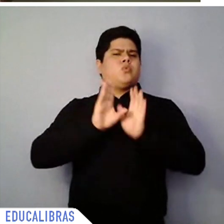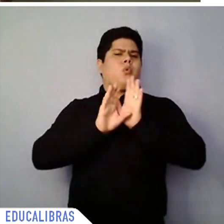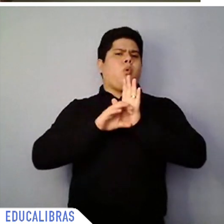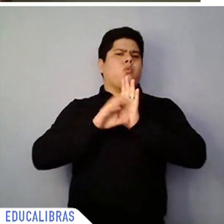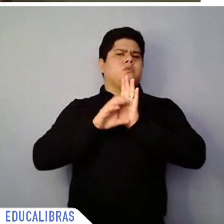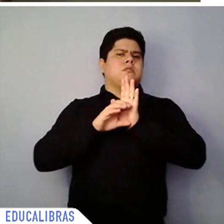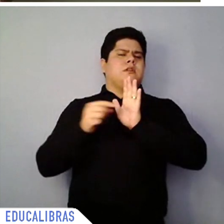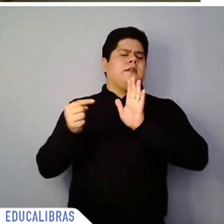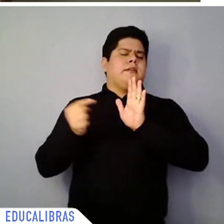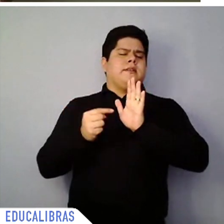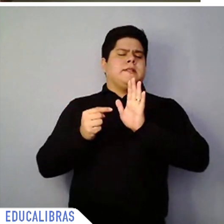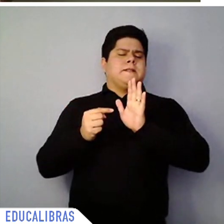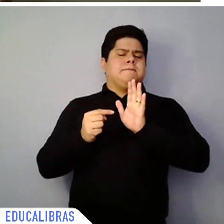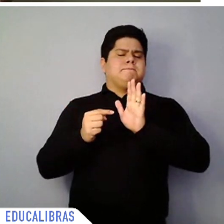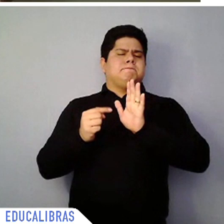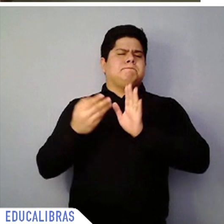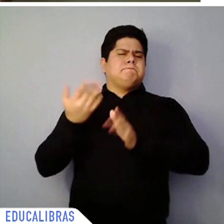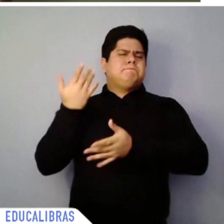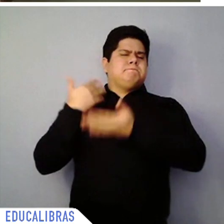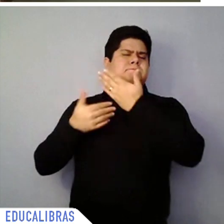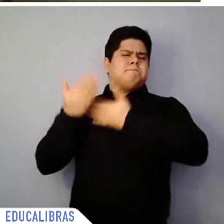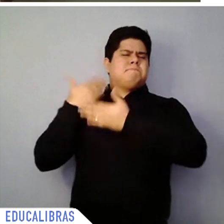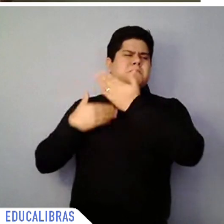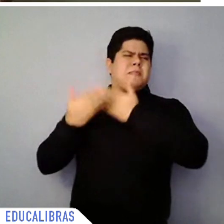to say that, first of all, we use a